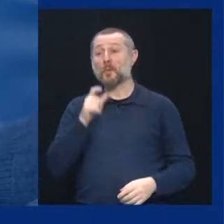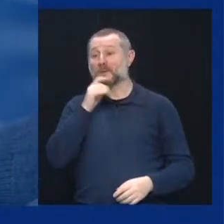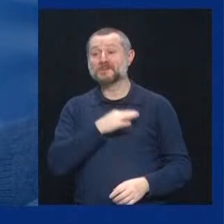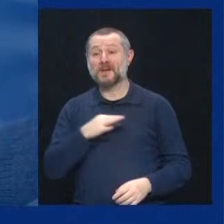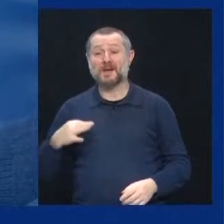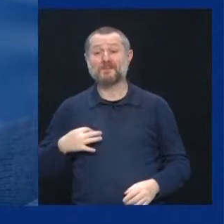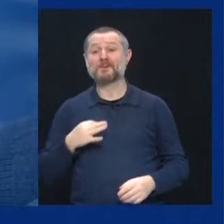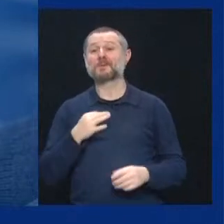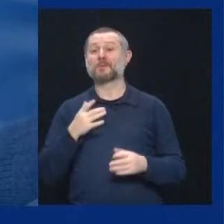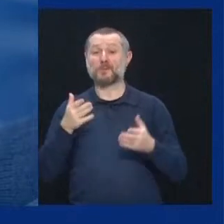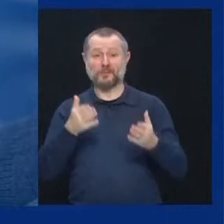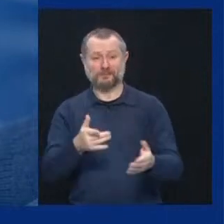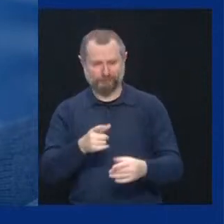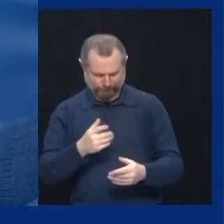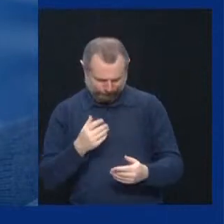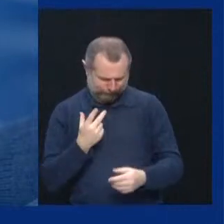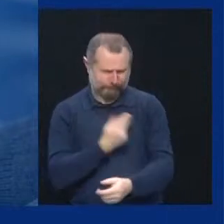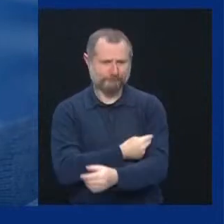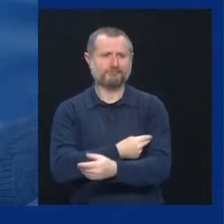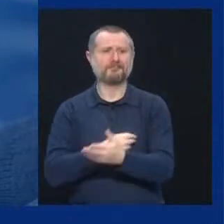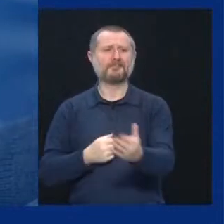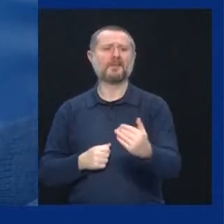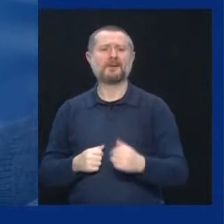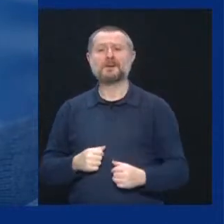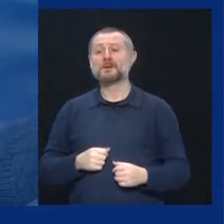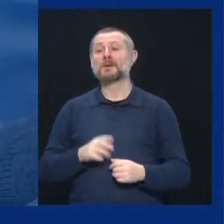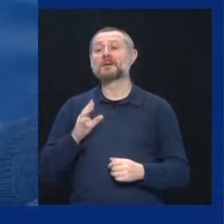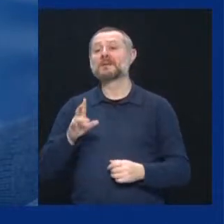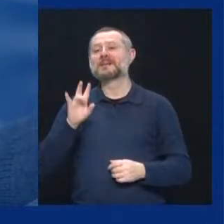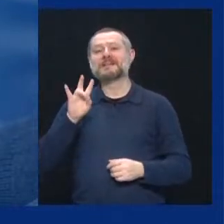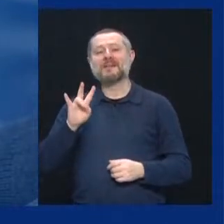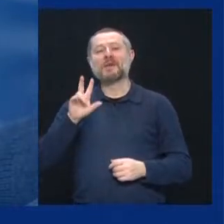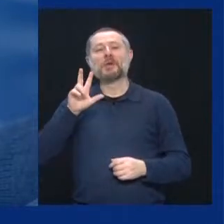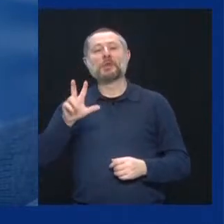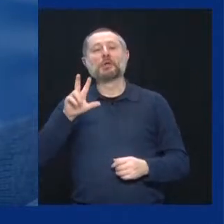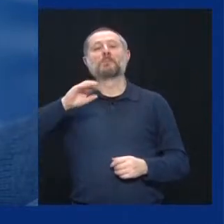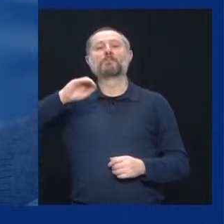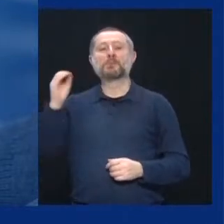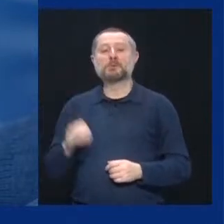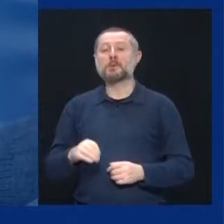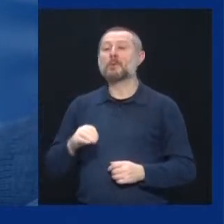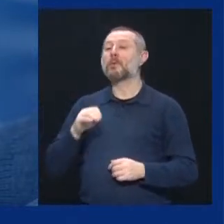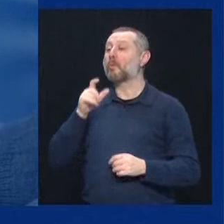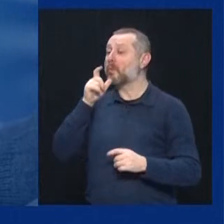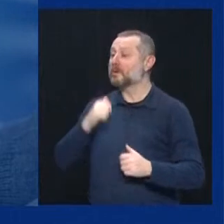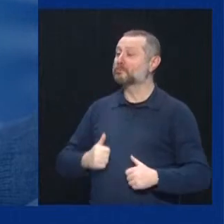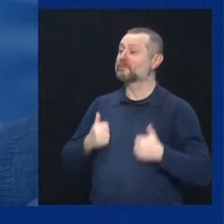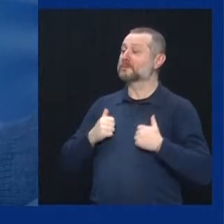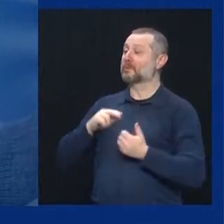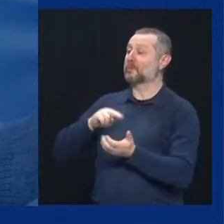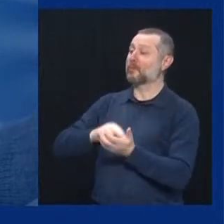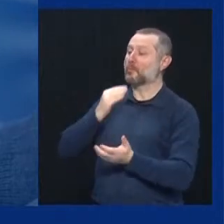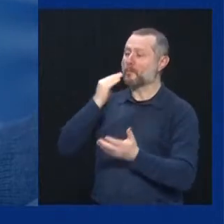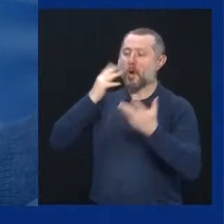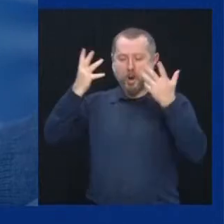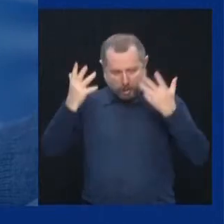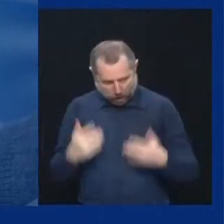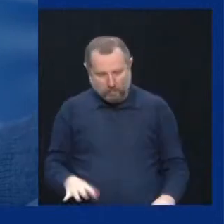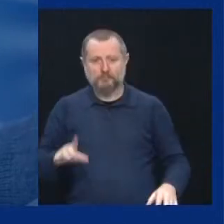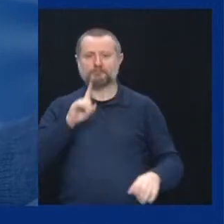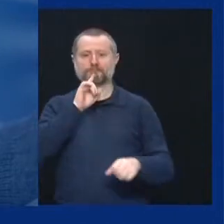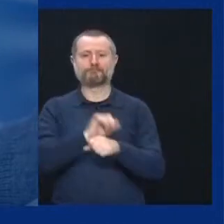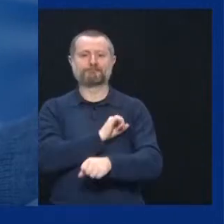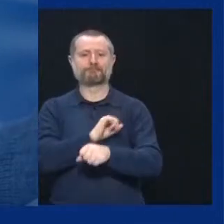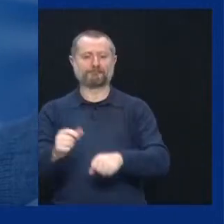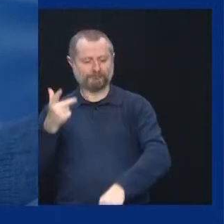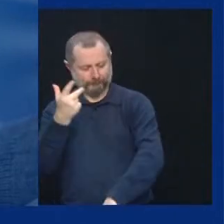been offered the vaccine. 73% of nursing home residents have taken the